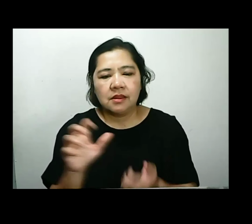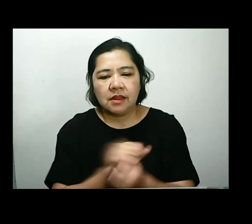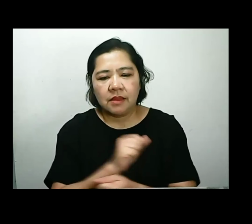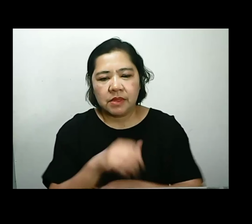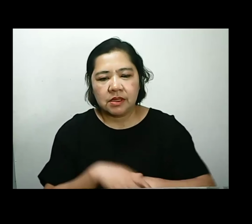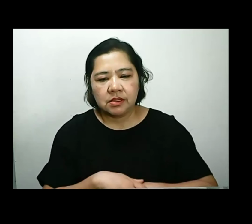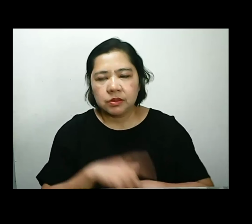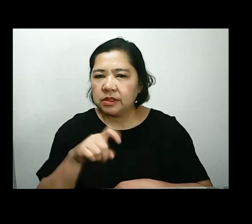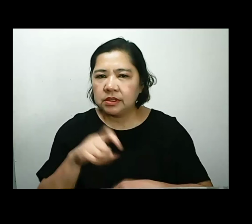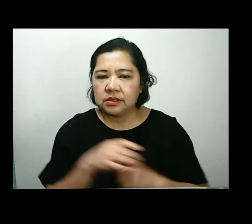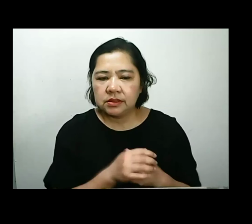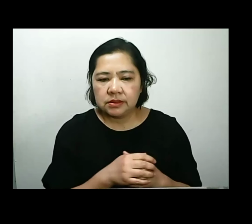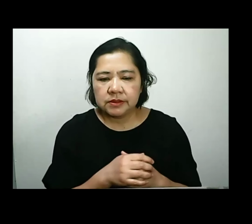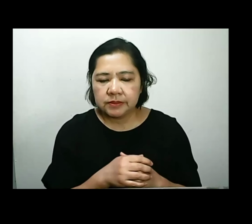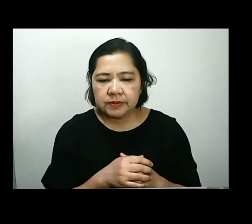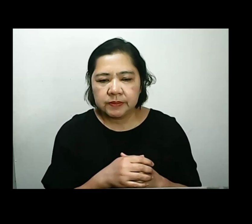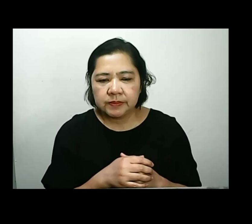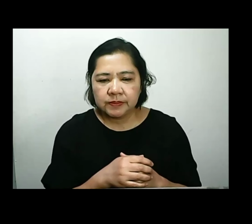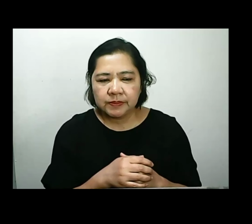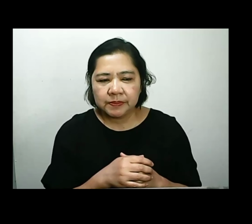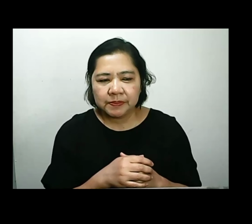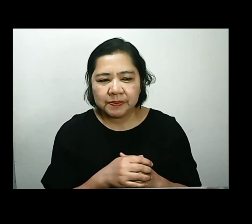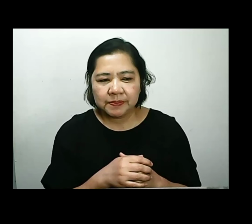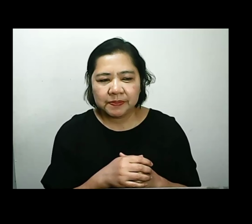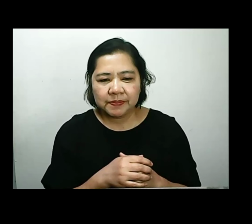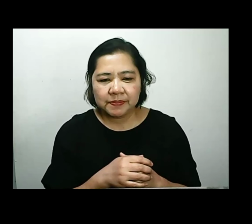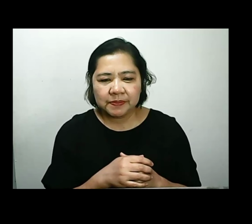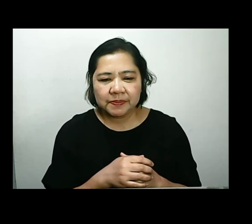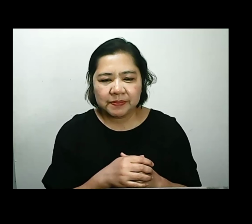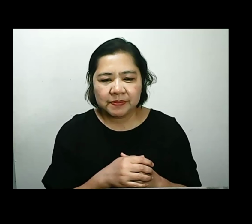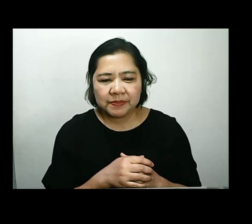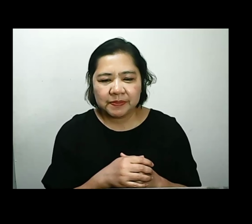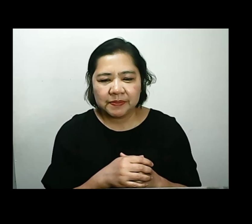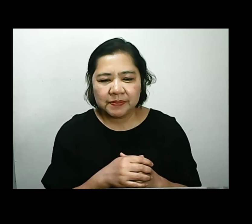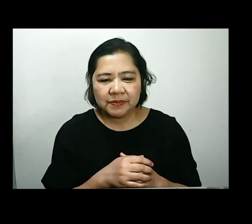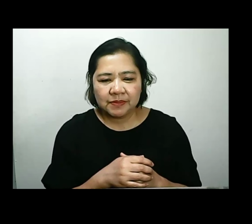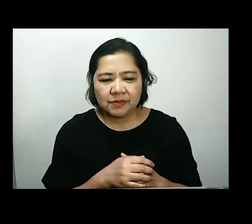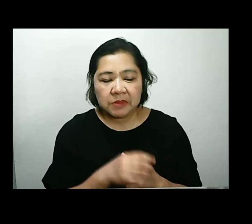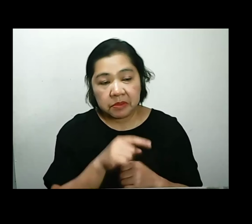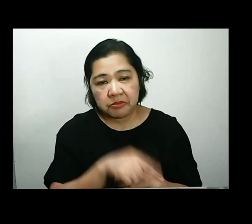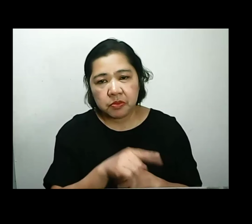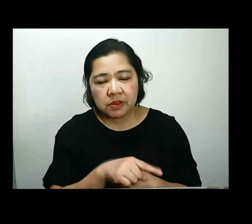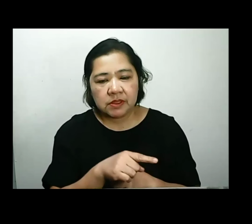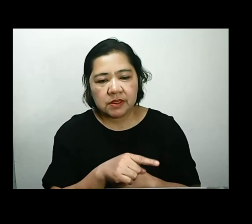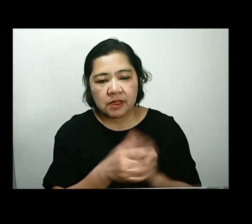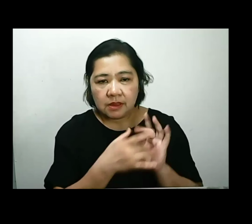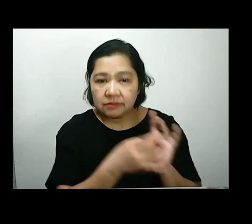be, if we say, you know, oh, this one is relatable, that means that you can relate to